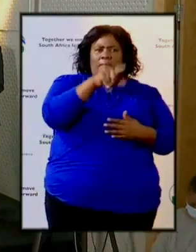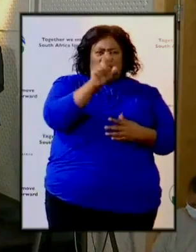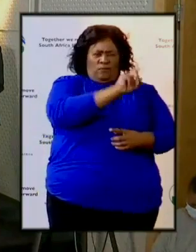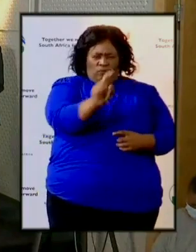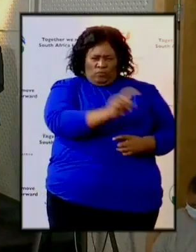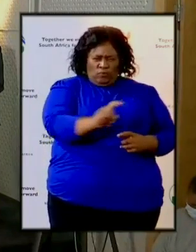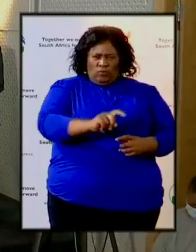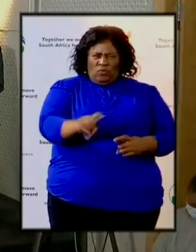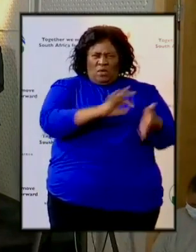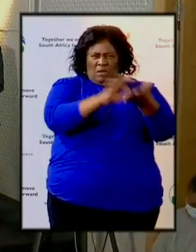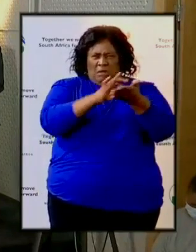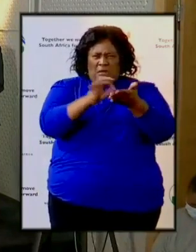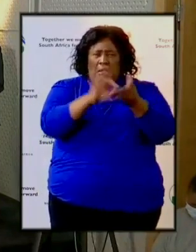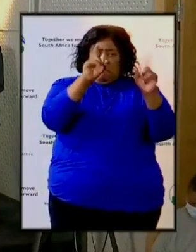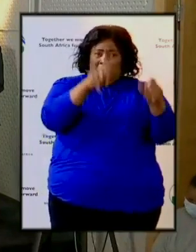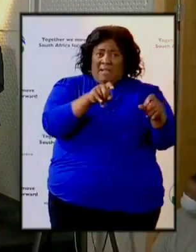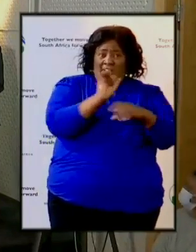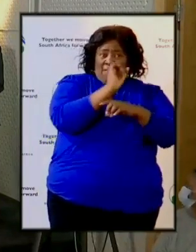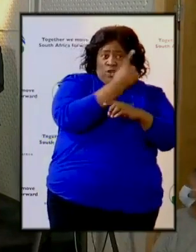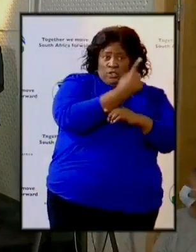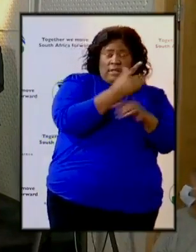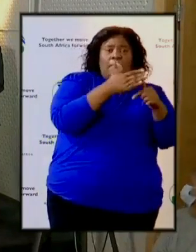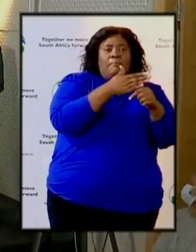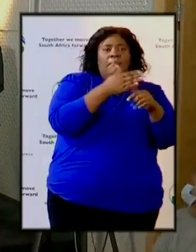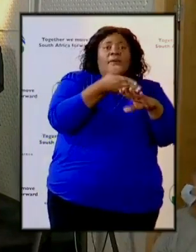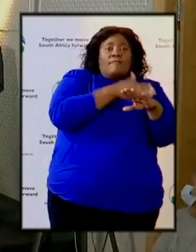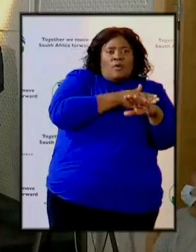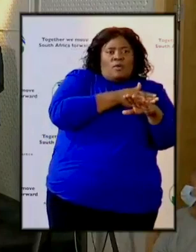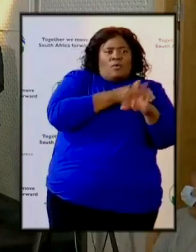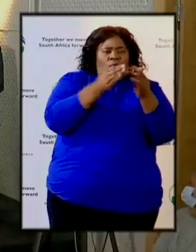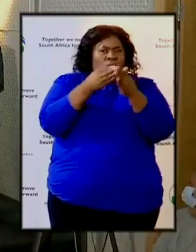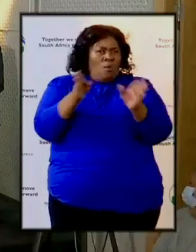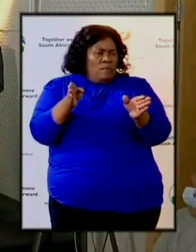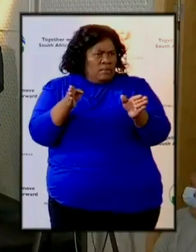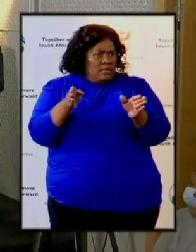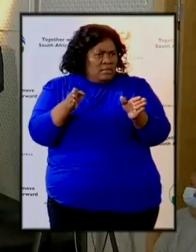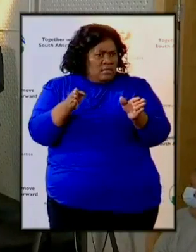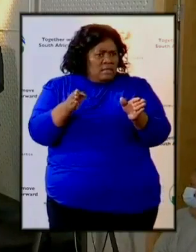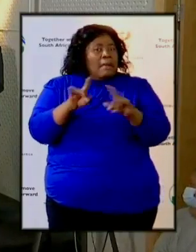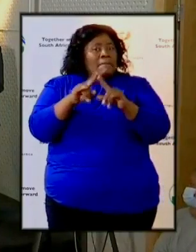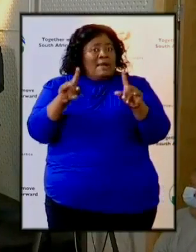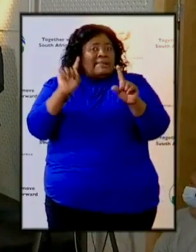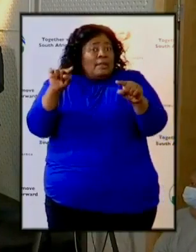actually supposed to do on a regular basis? But obviously they couldn't have did it because of lockdown.